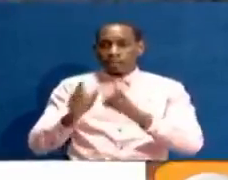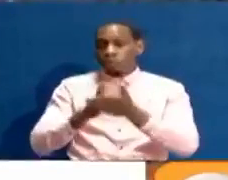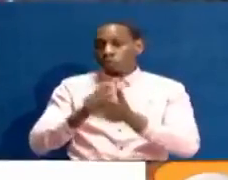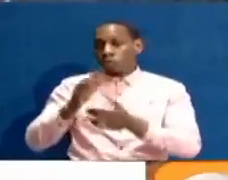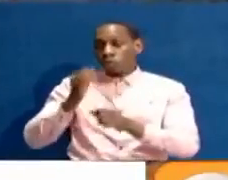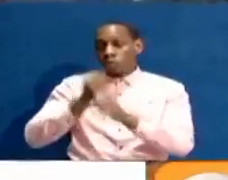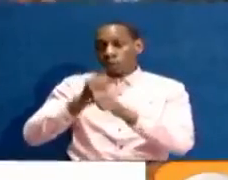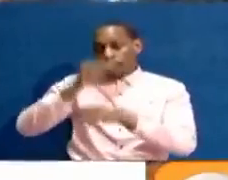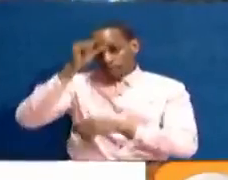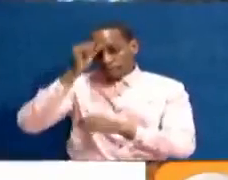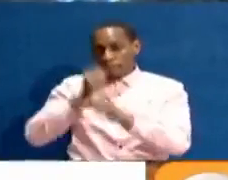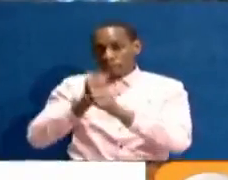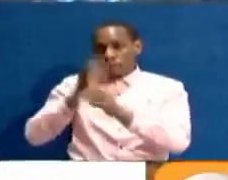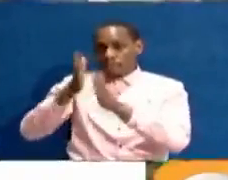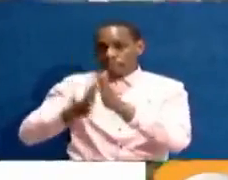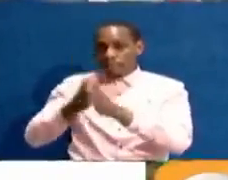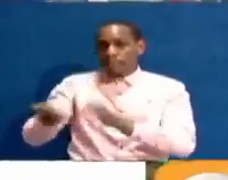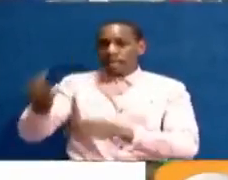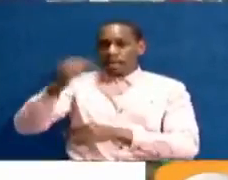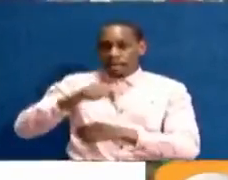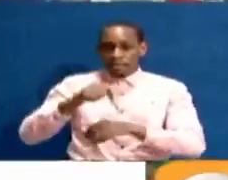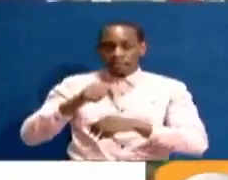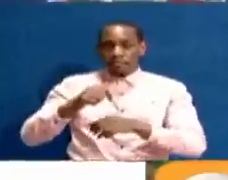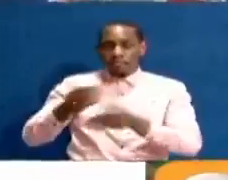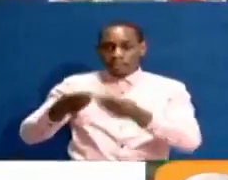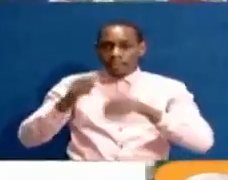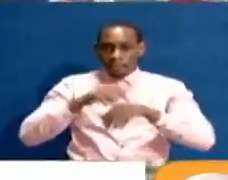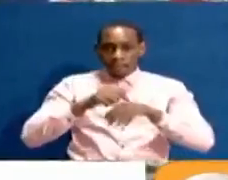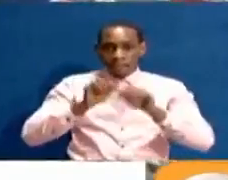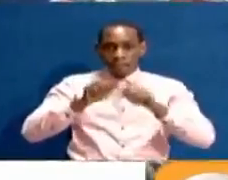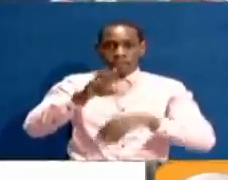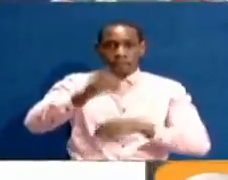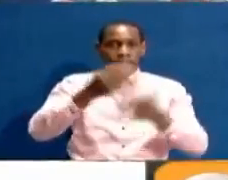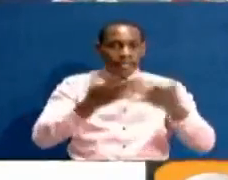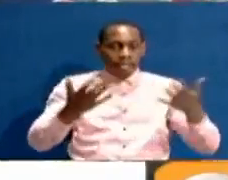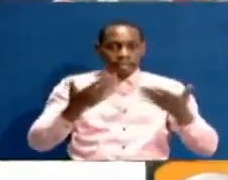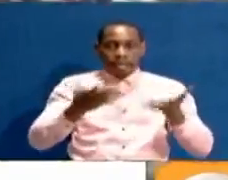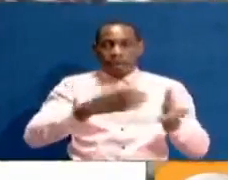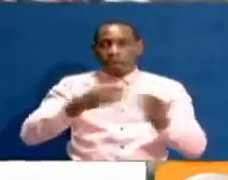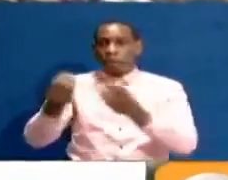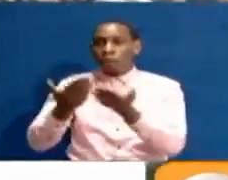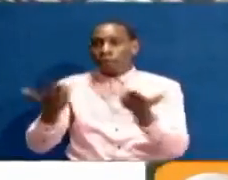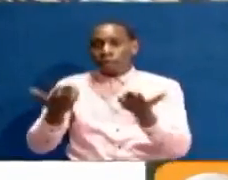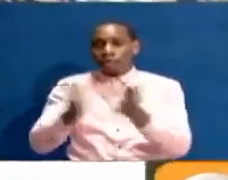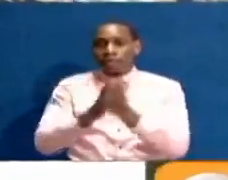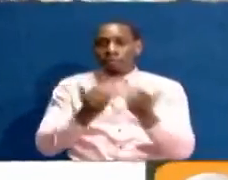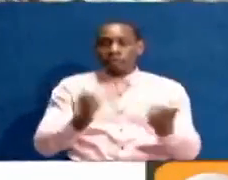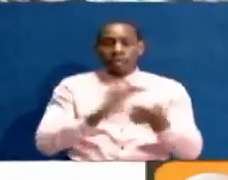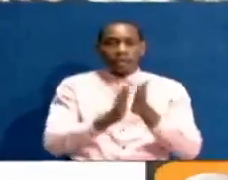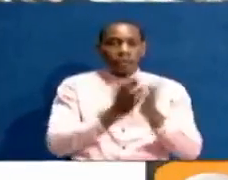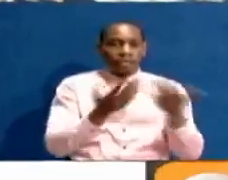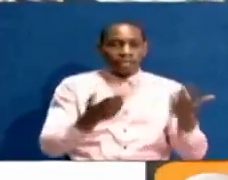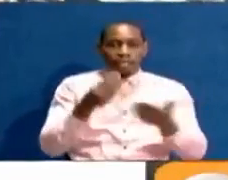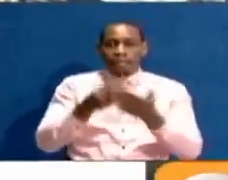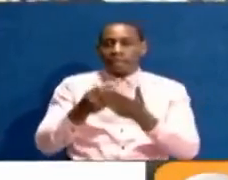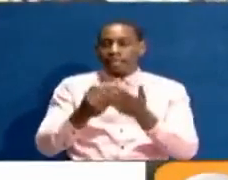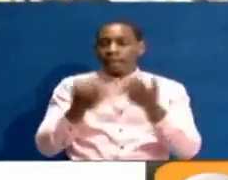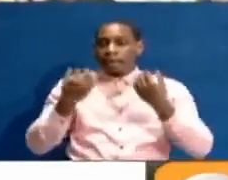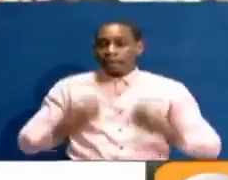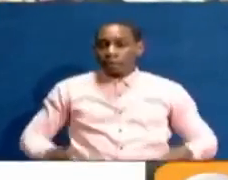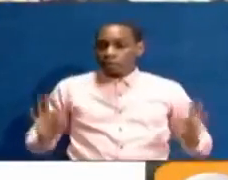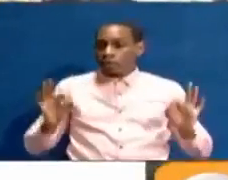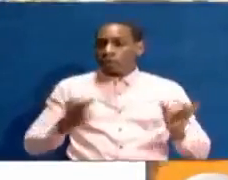serikali ama ni railways lazima wakuje wape mtu muda ya kutoa vitu. Sasa hizi tutaenda wapi na watoto? Vitu hakuna, pesa hakuna, hakuna pale